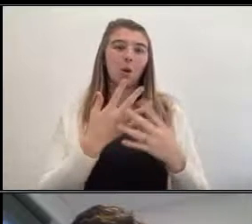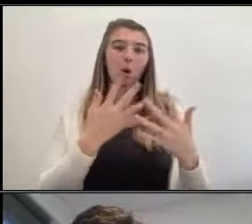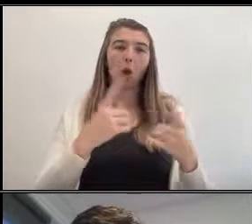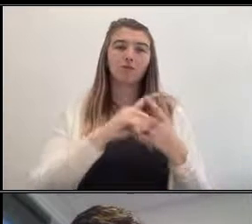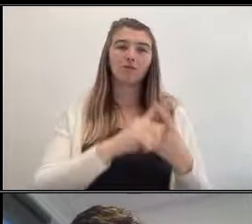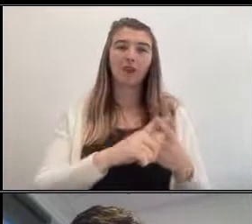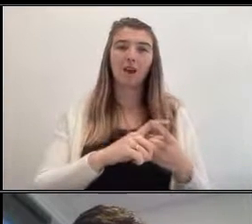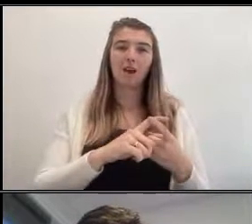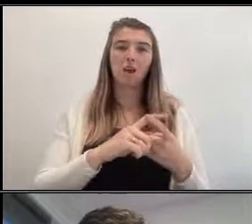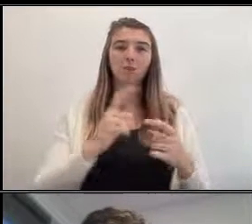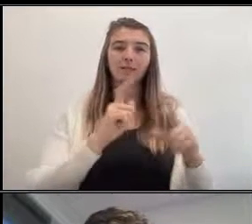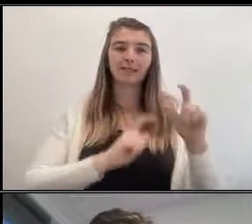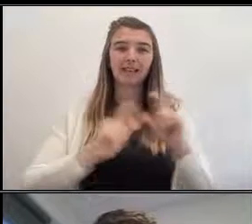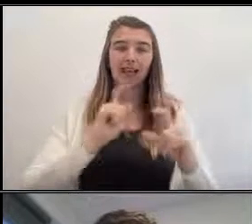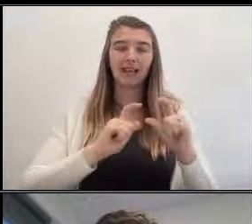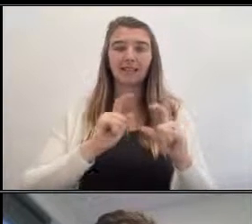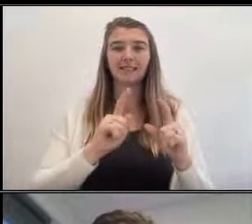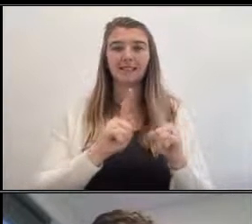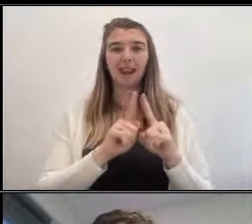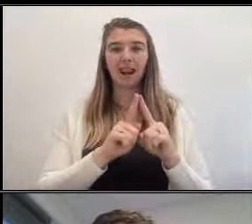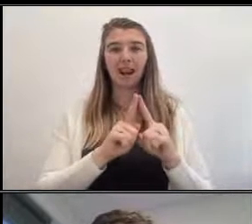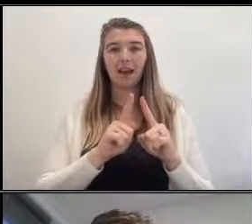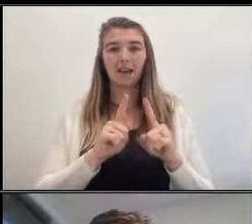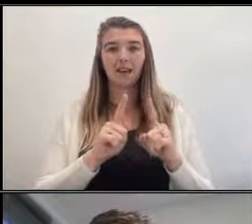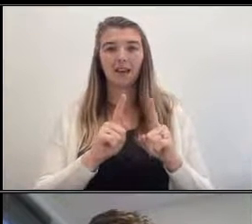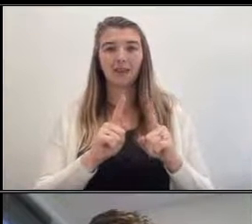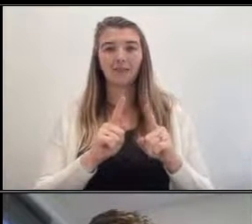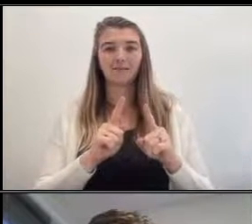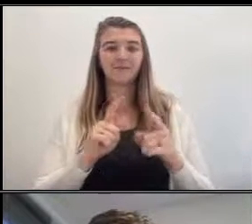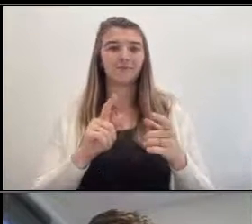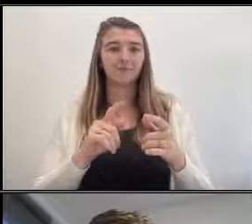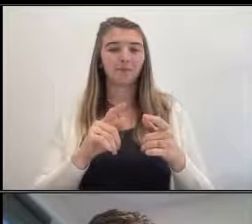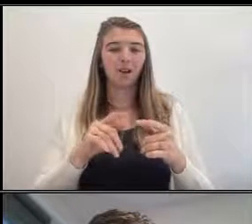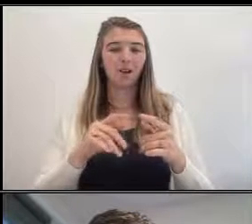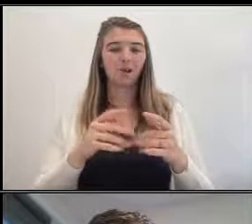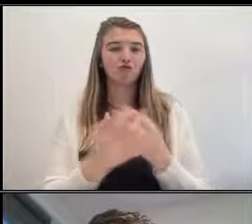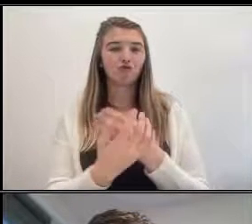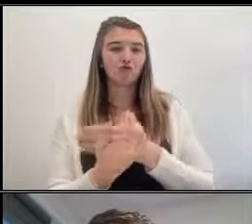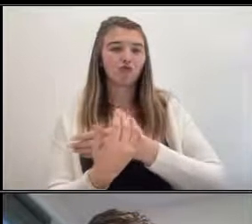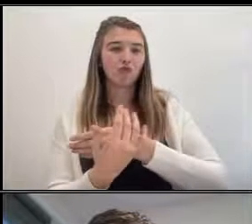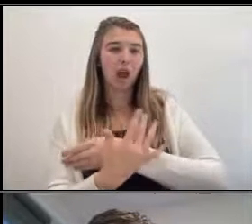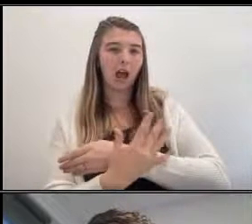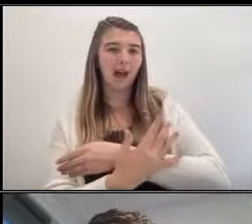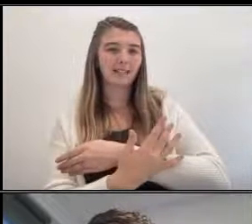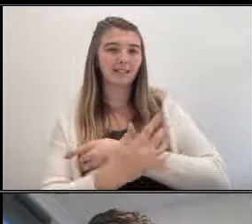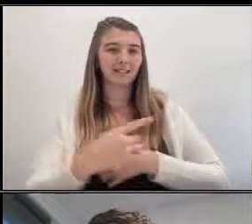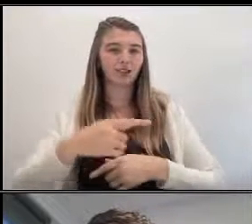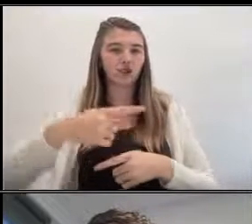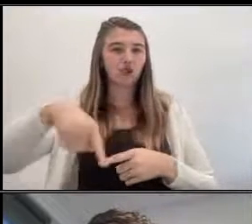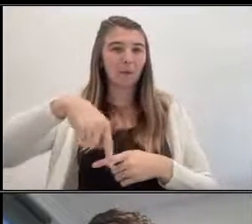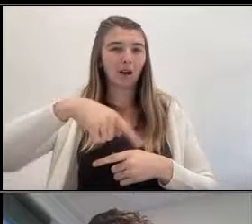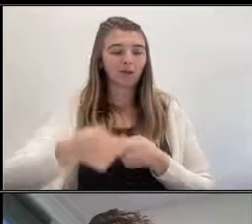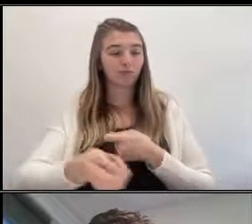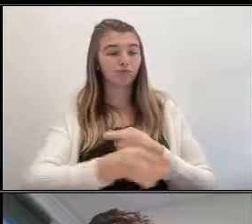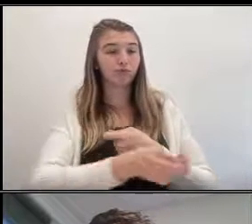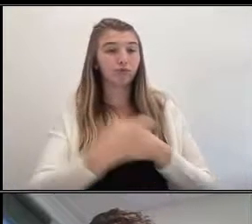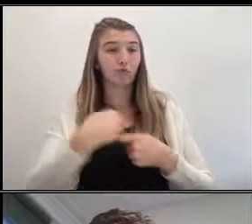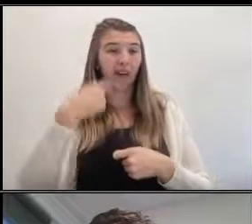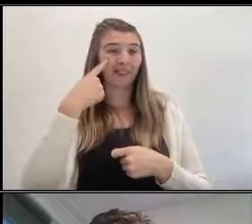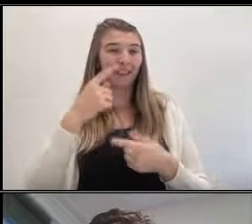those trimmers that you use to cut the grass. And apparently they break very easily and they shatter into